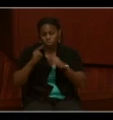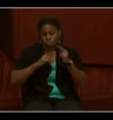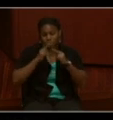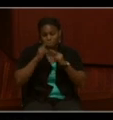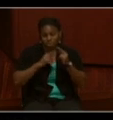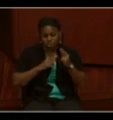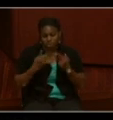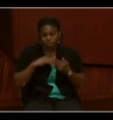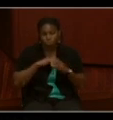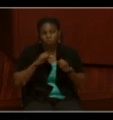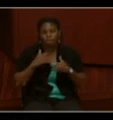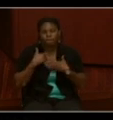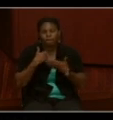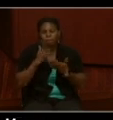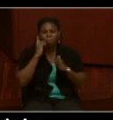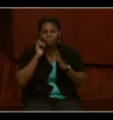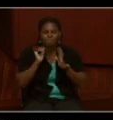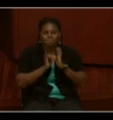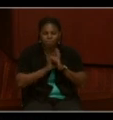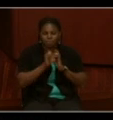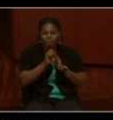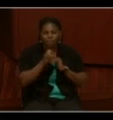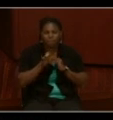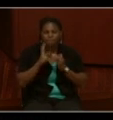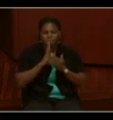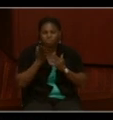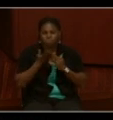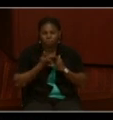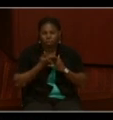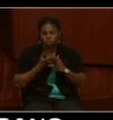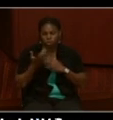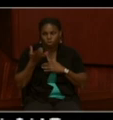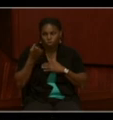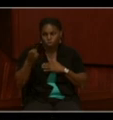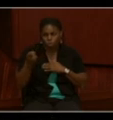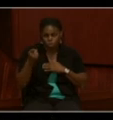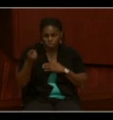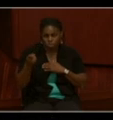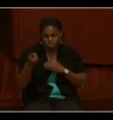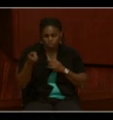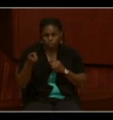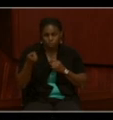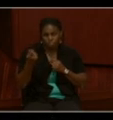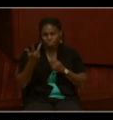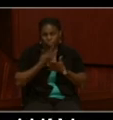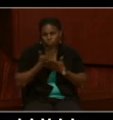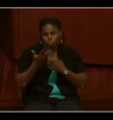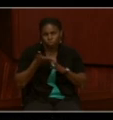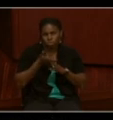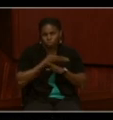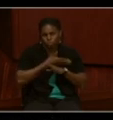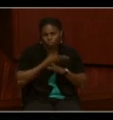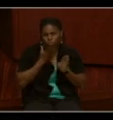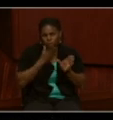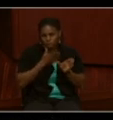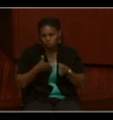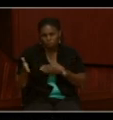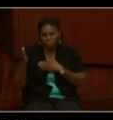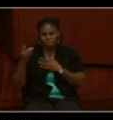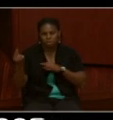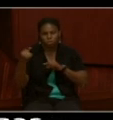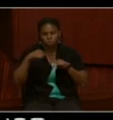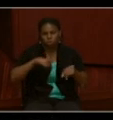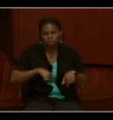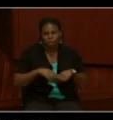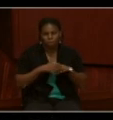that we can help them identify case files that are in our holdings, say 3 weeks before they were planning to come in, and